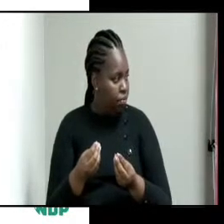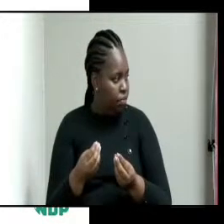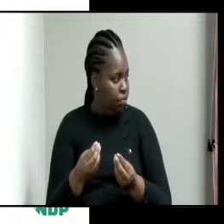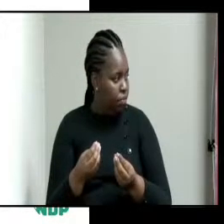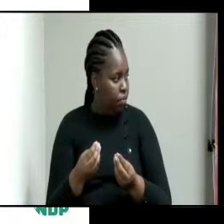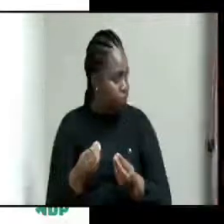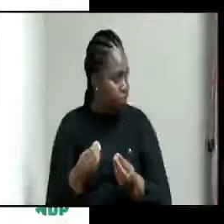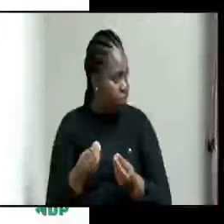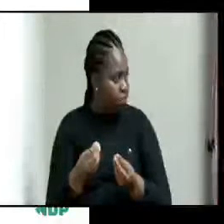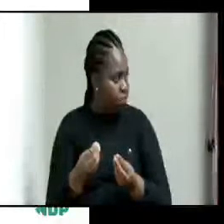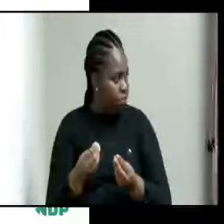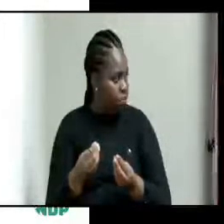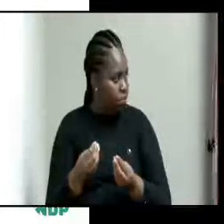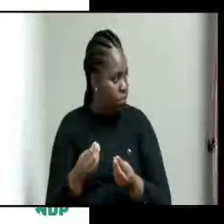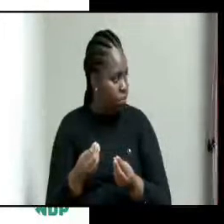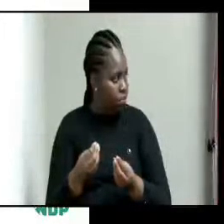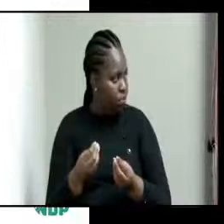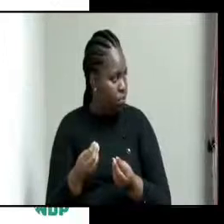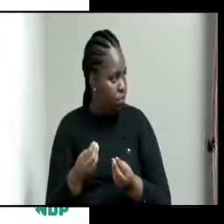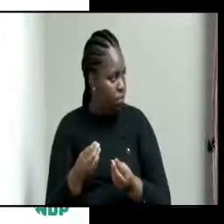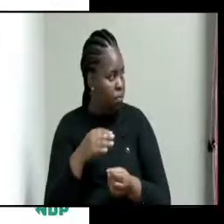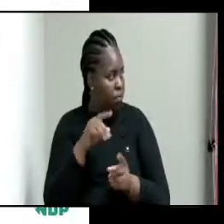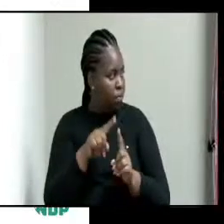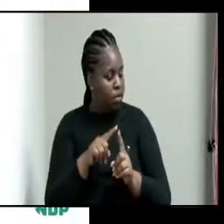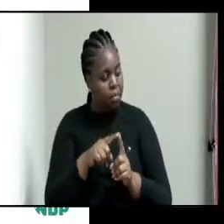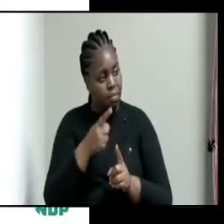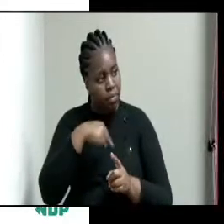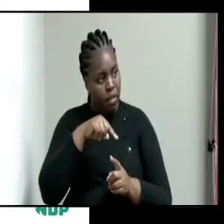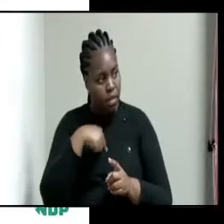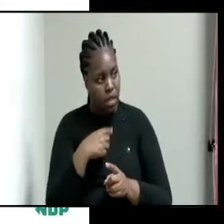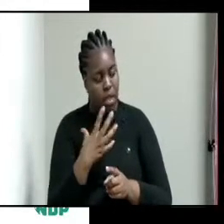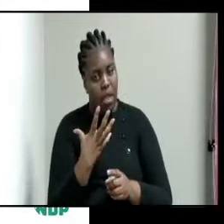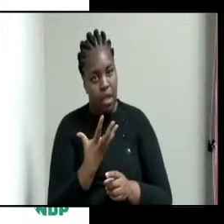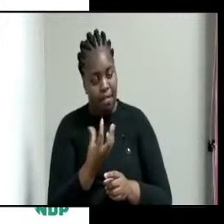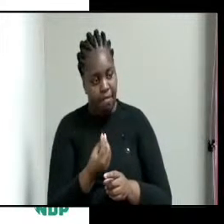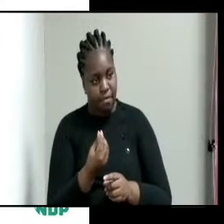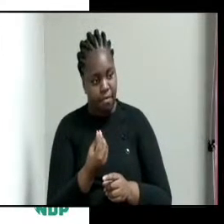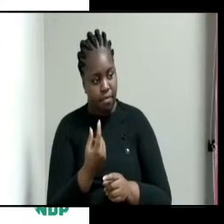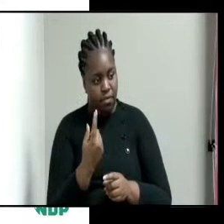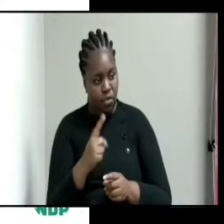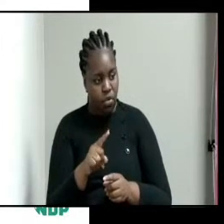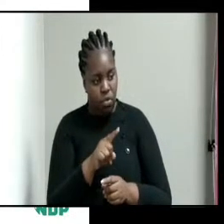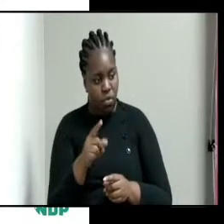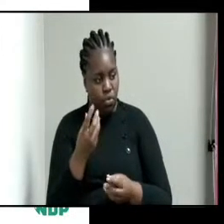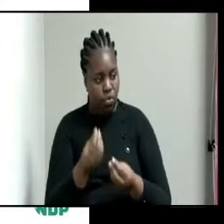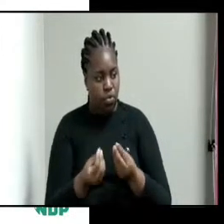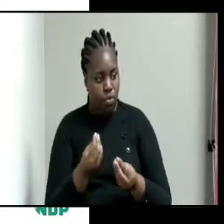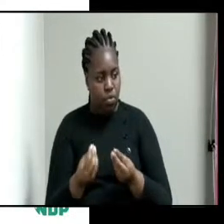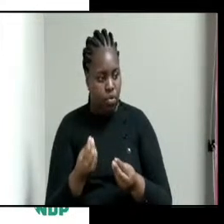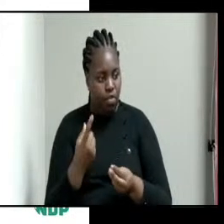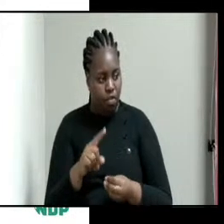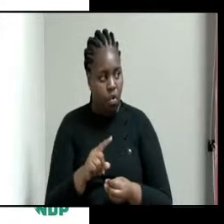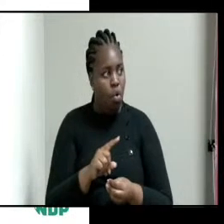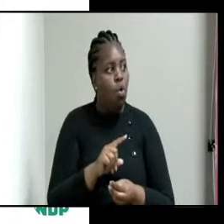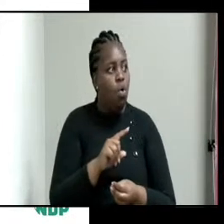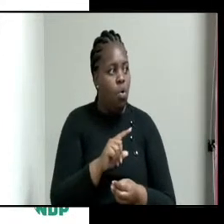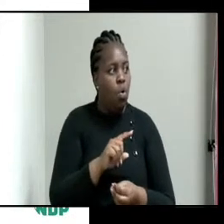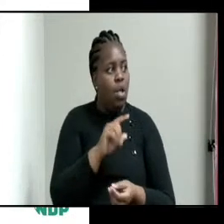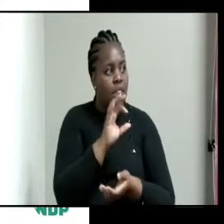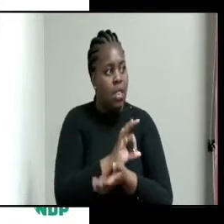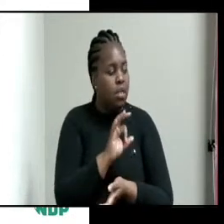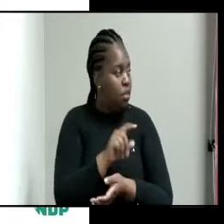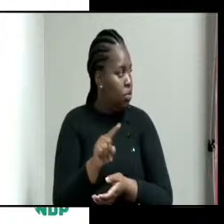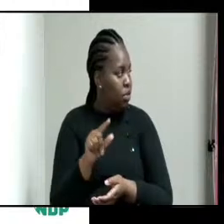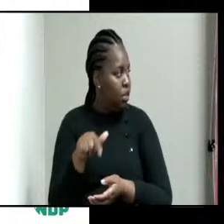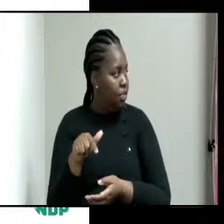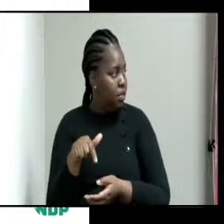to 12 years, and then the adolescent stage or phase, that is those children aged 13 to 17 years. So